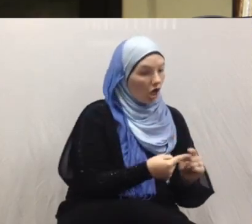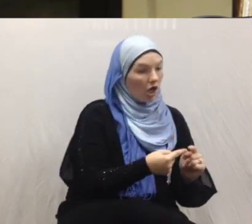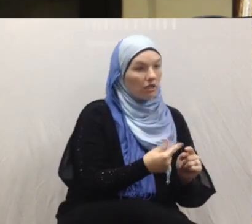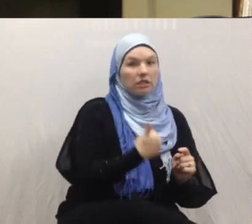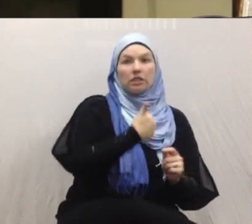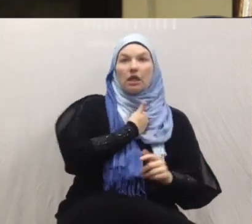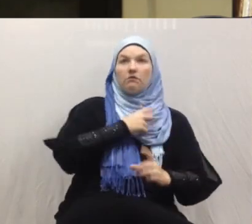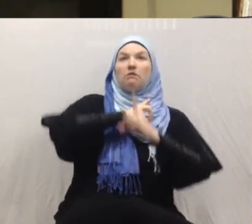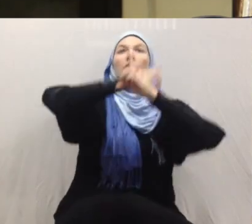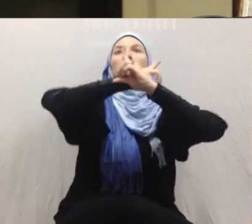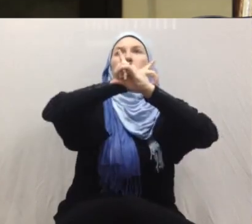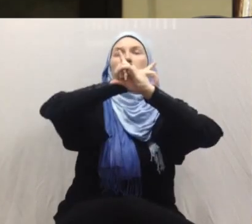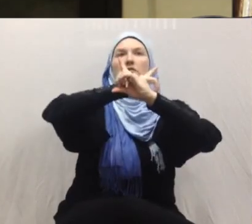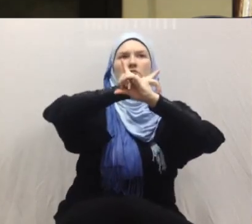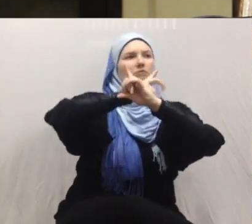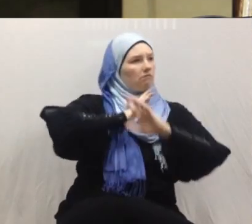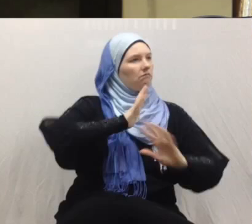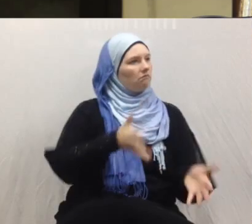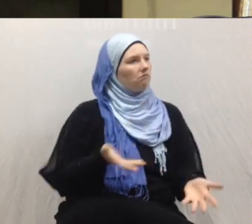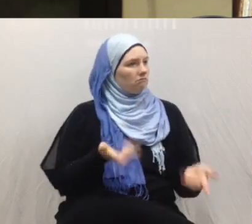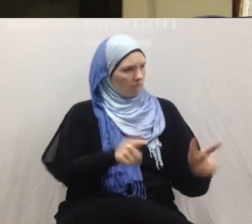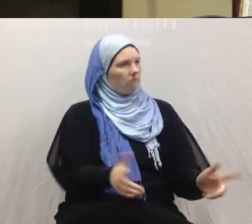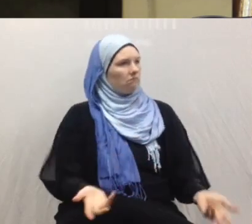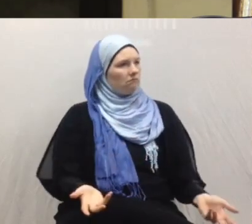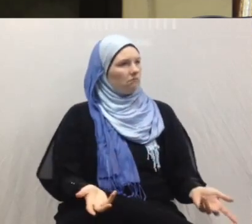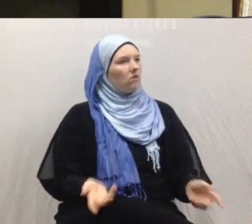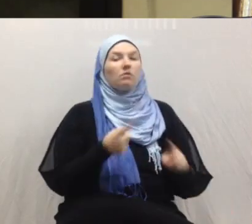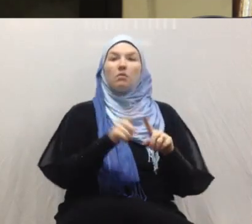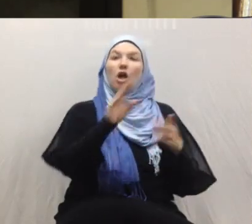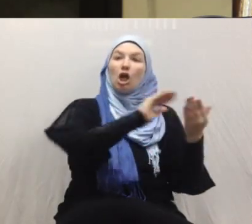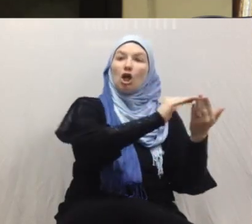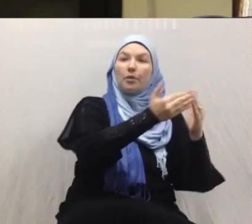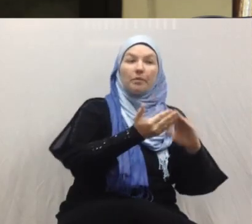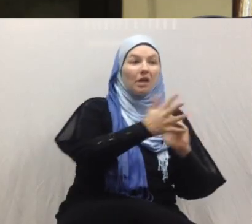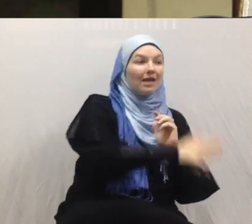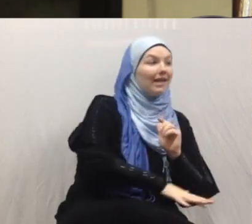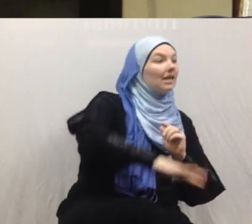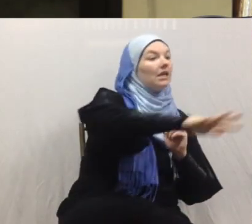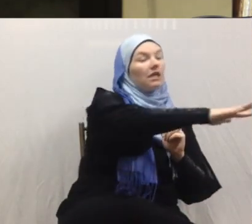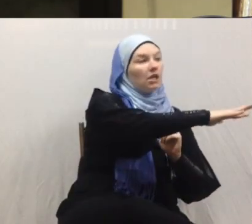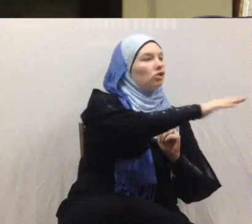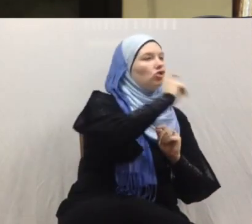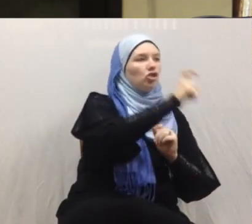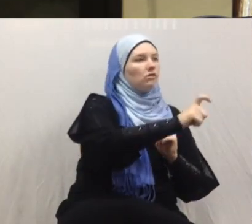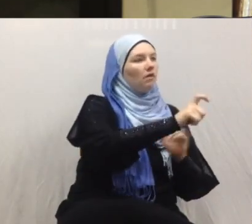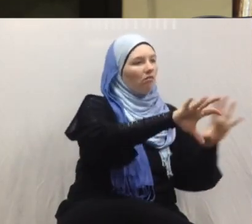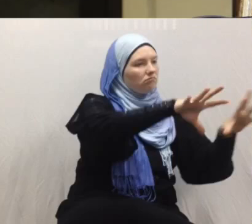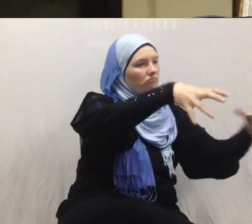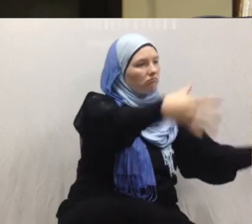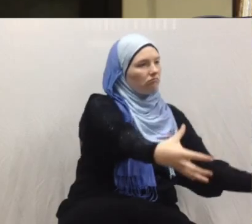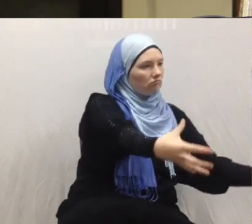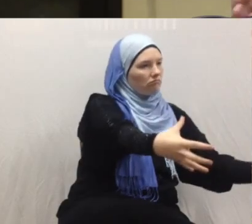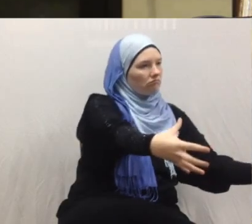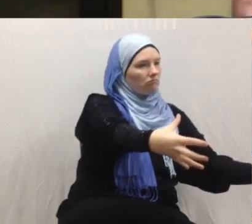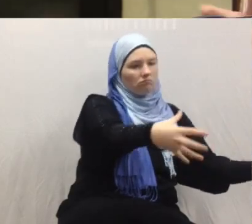that is allowed. But as a whole, as a community, they shall not engage in a war with a